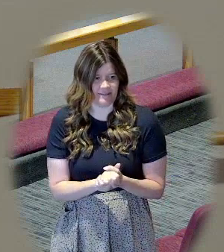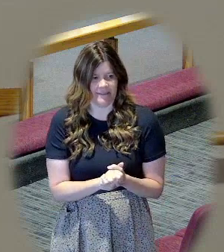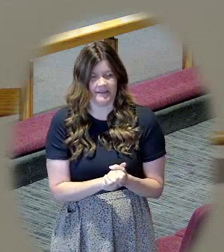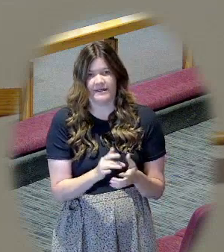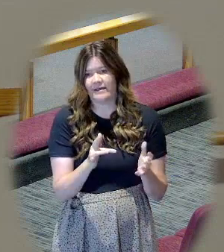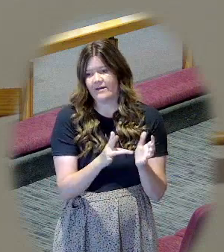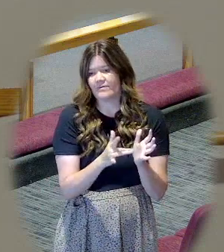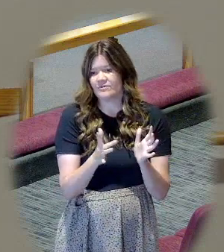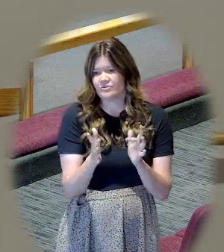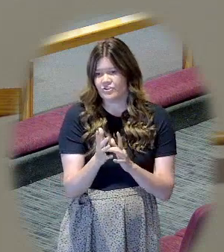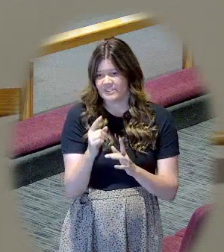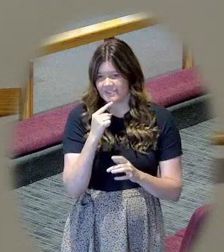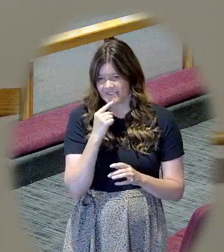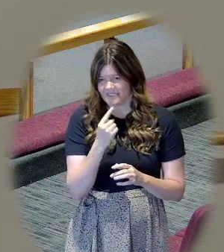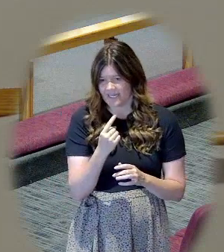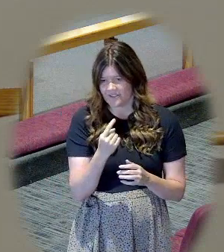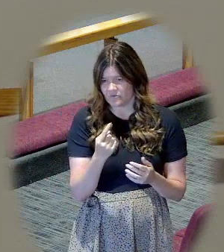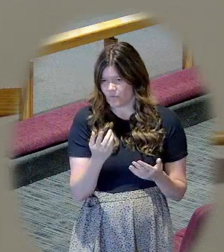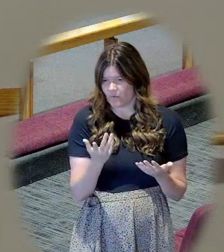And Jesus says,